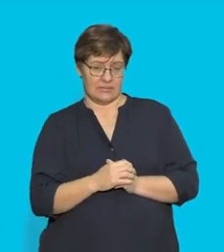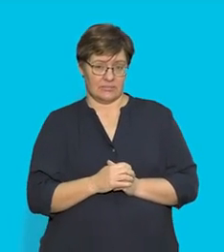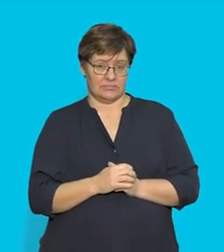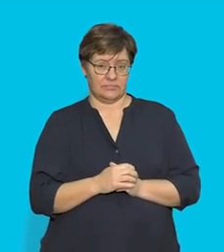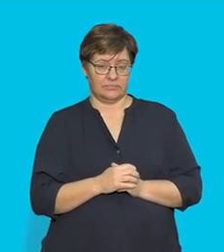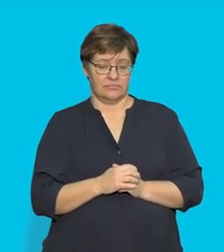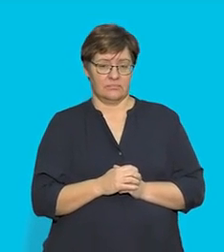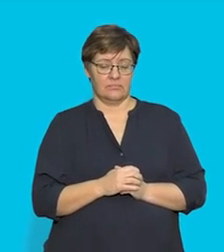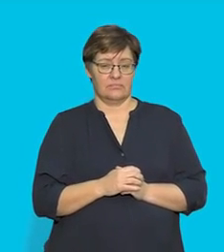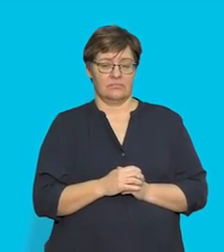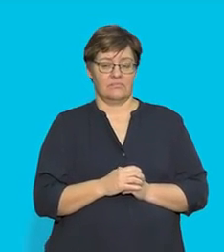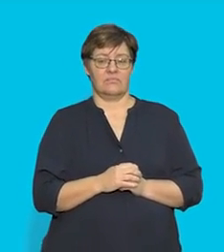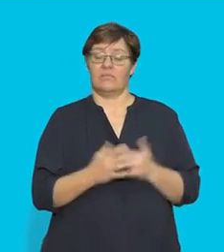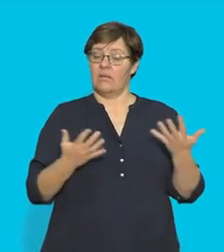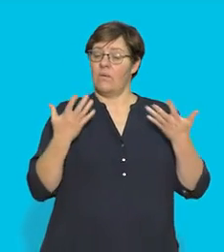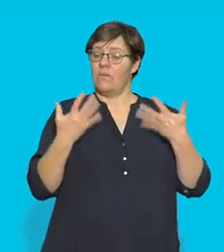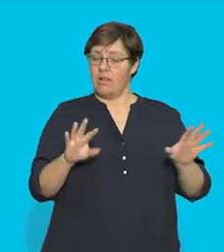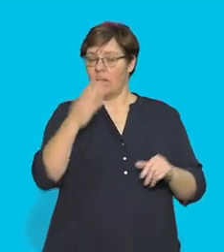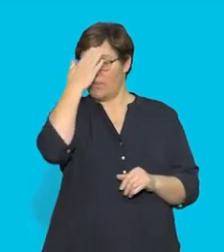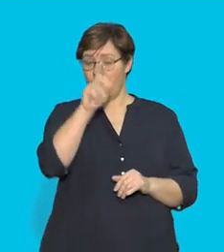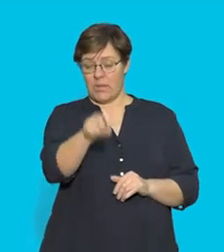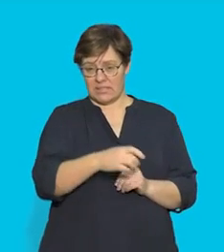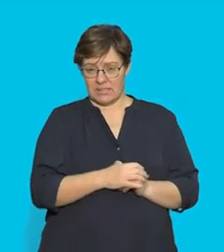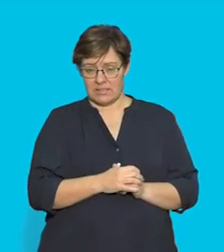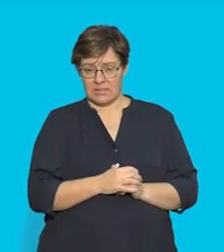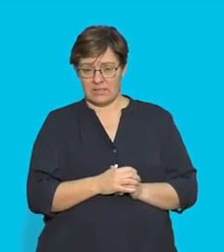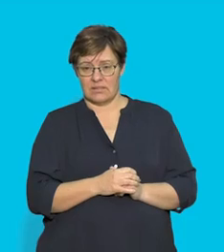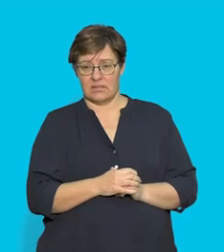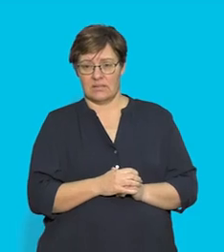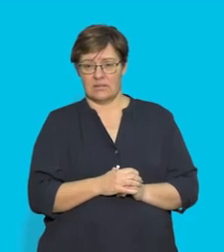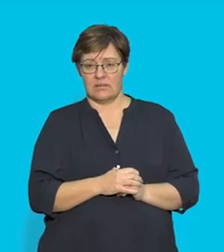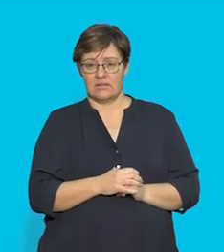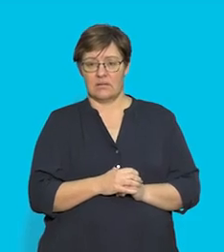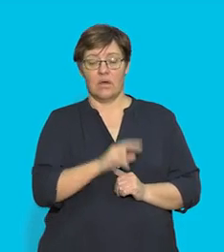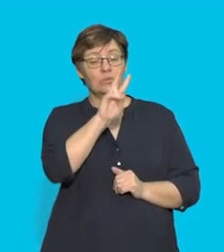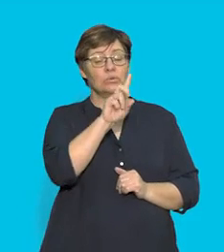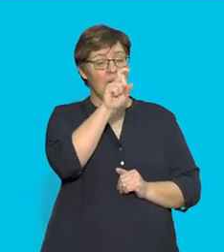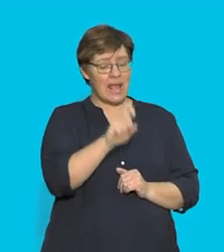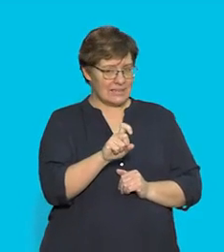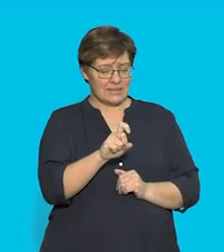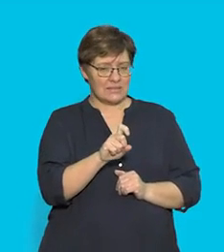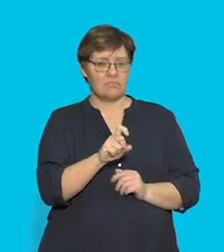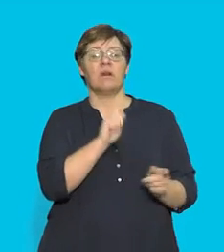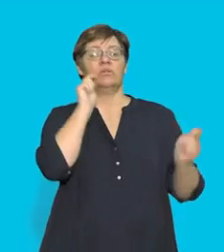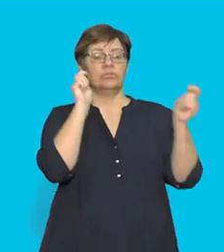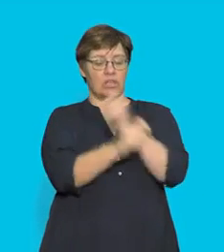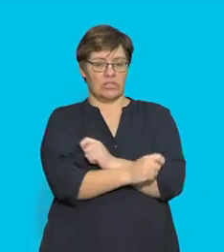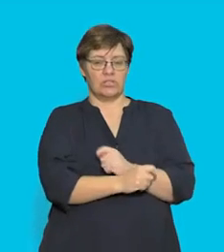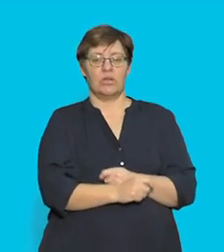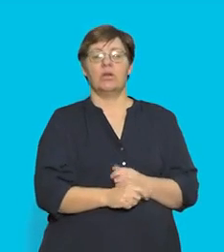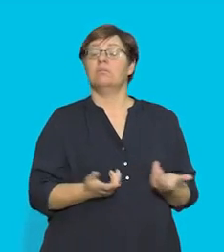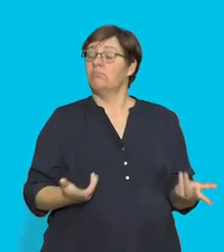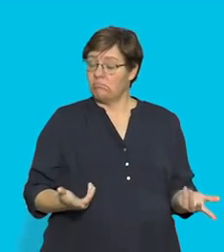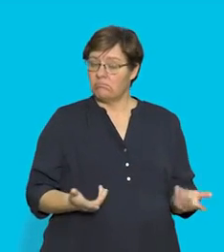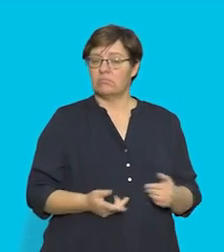90 minus x. Okay, and already you're going to notice that this 2x is probably going